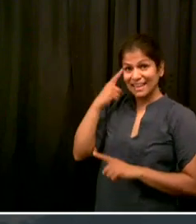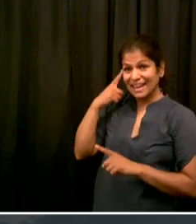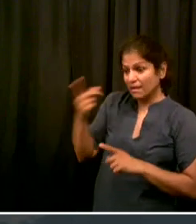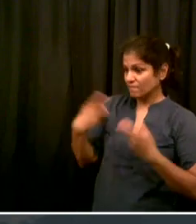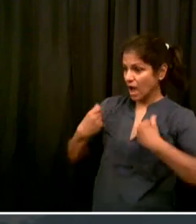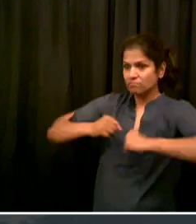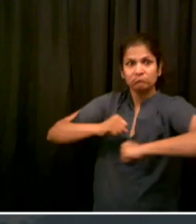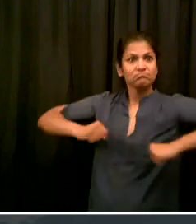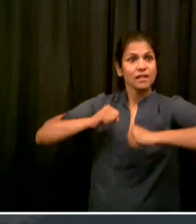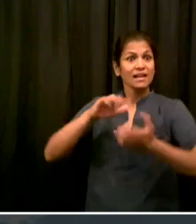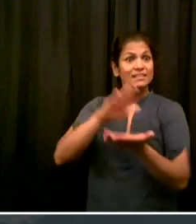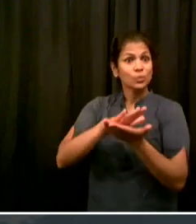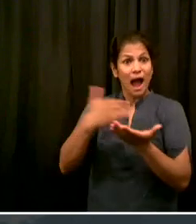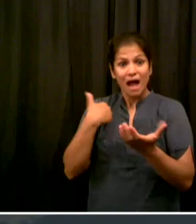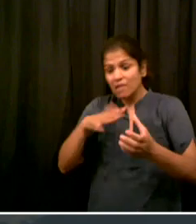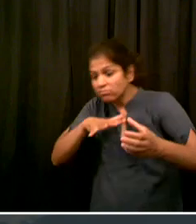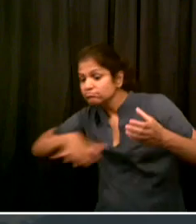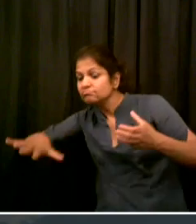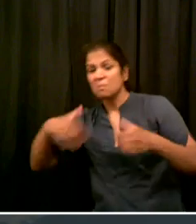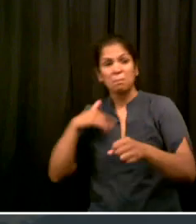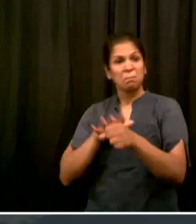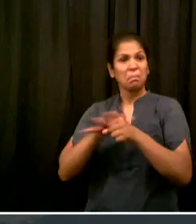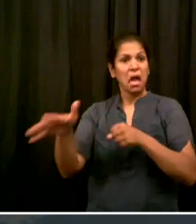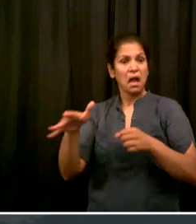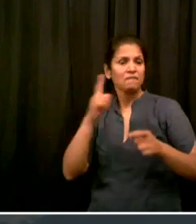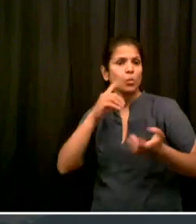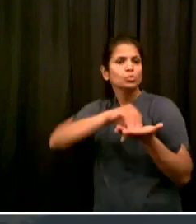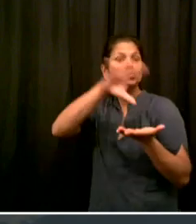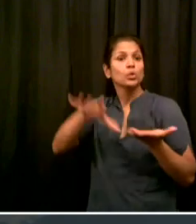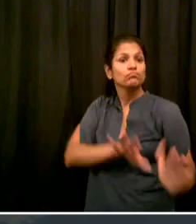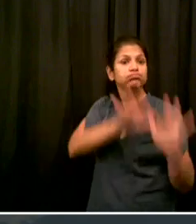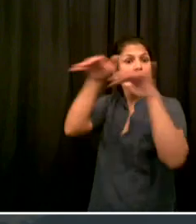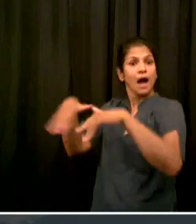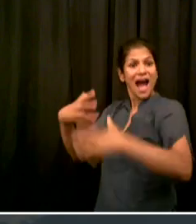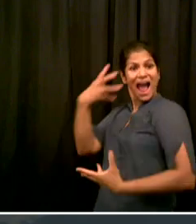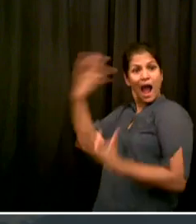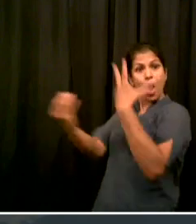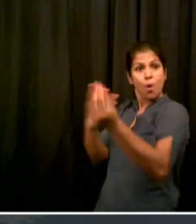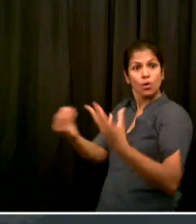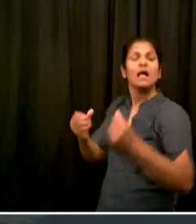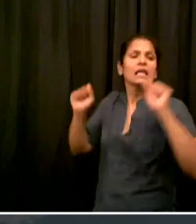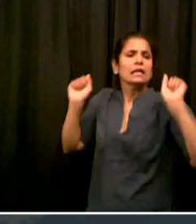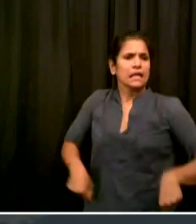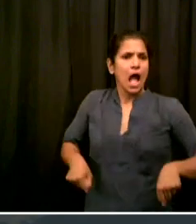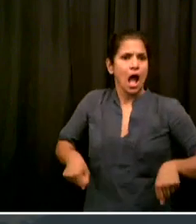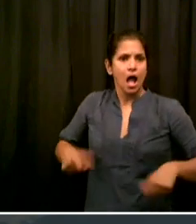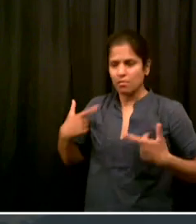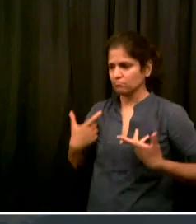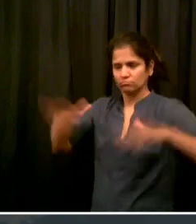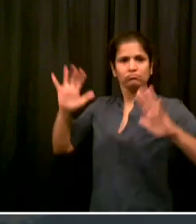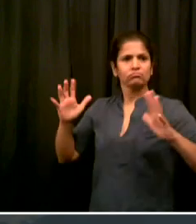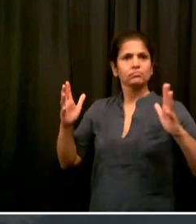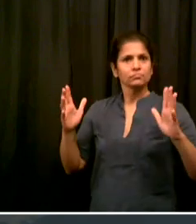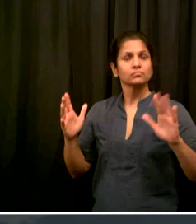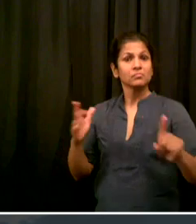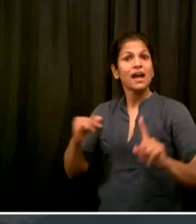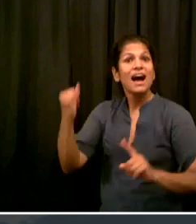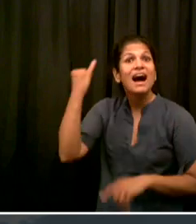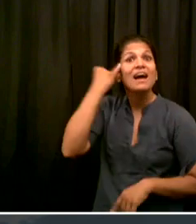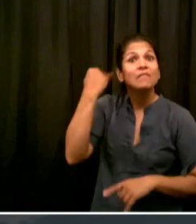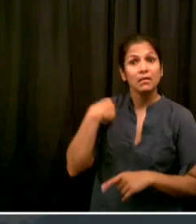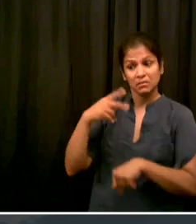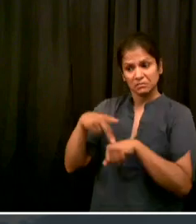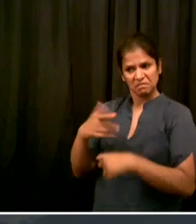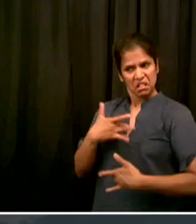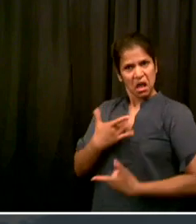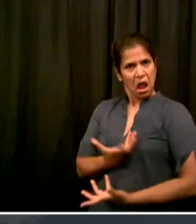to open up more space if that's what they want, if that's what they think will work for their school community. In certain cases, we can close off streets for a period of